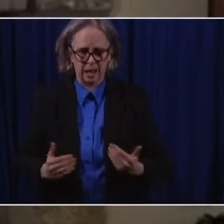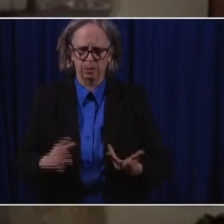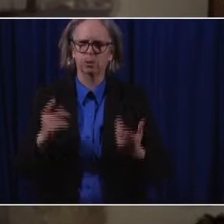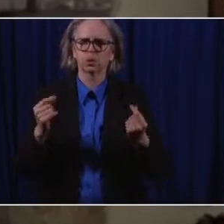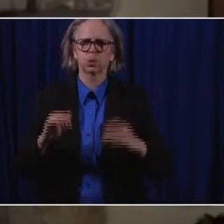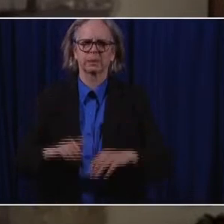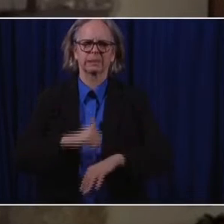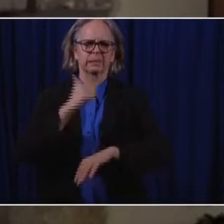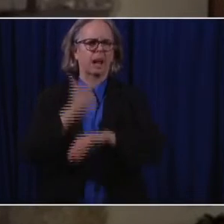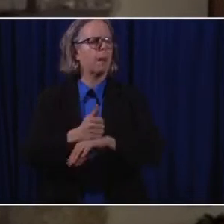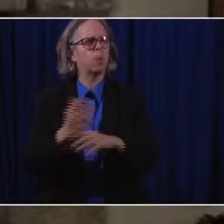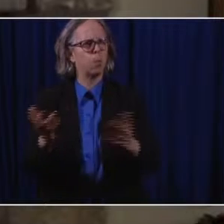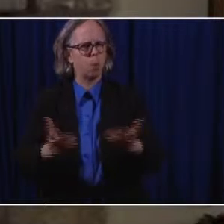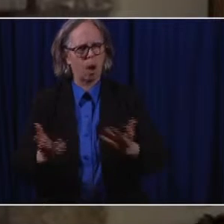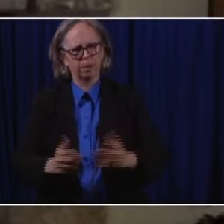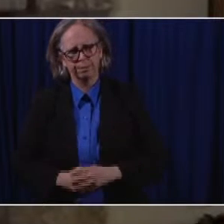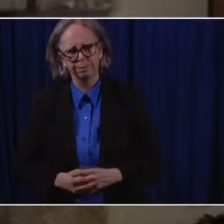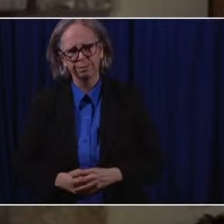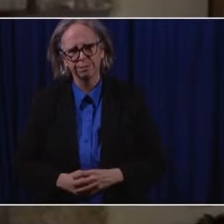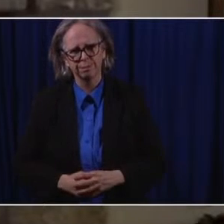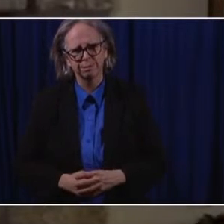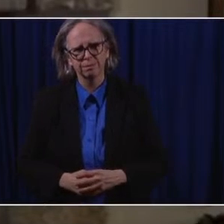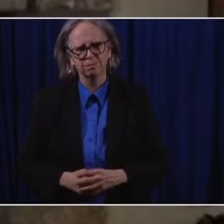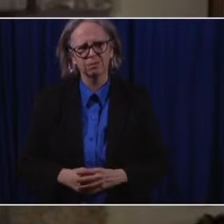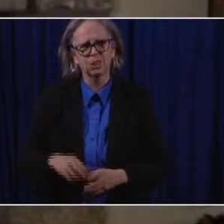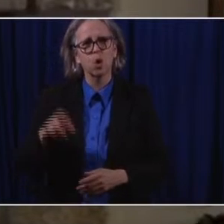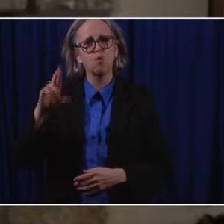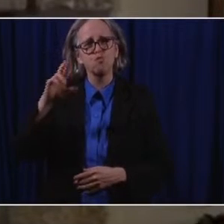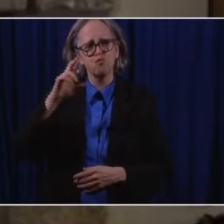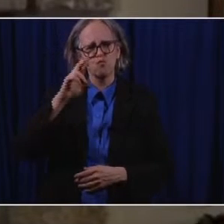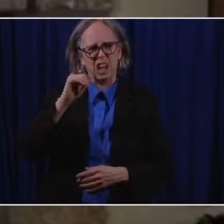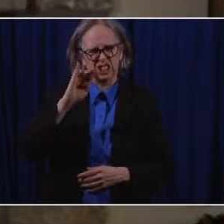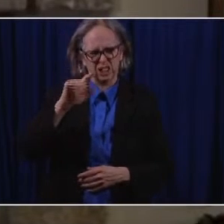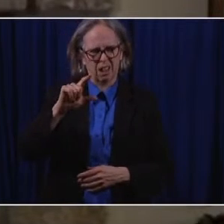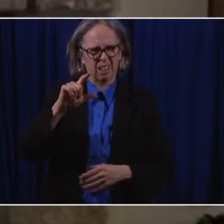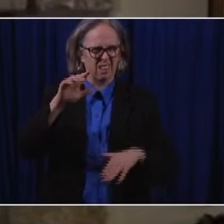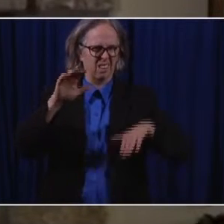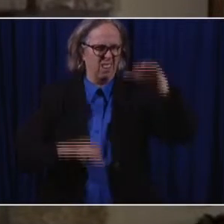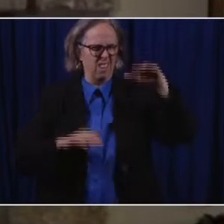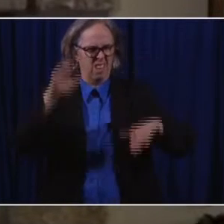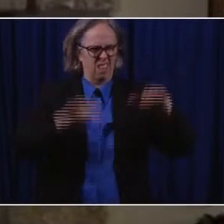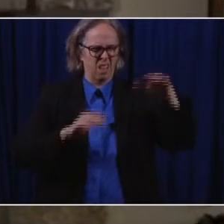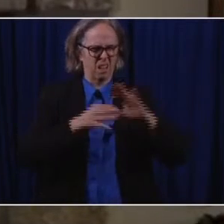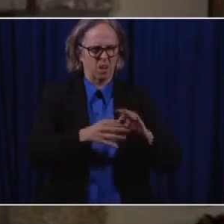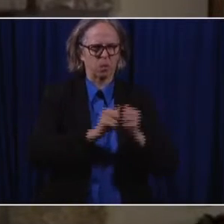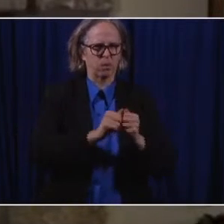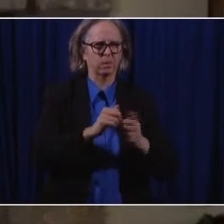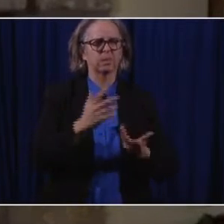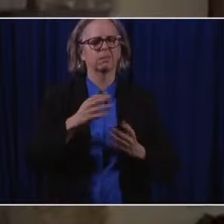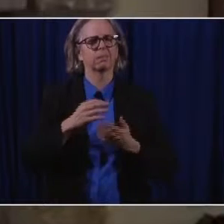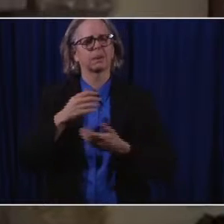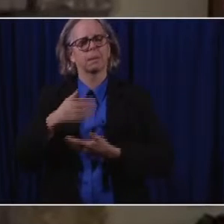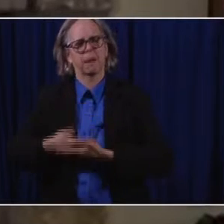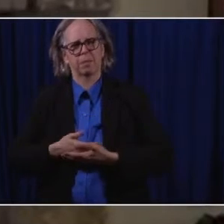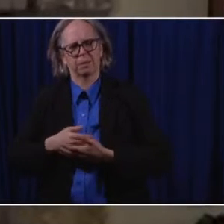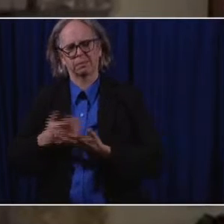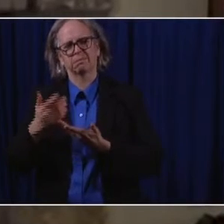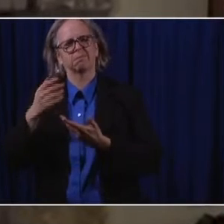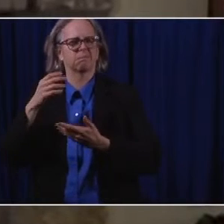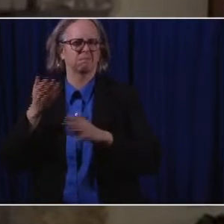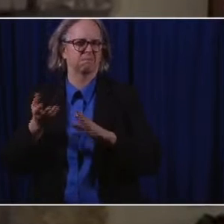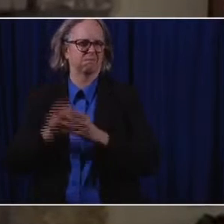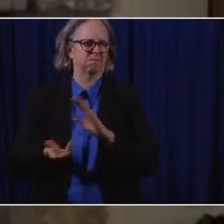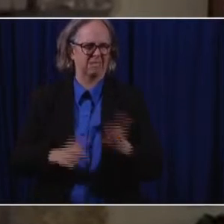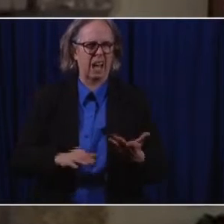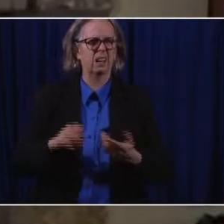Infant Mortality Task Force. We have the goal of developing a statewide shared vision and strategy for reducing